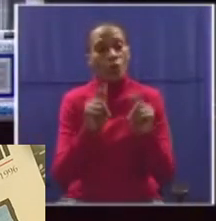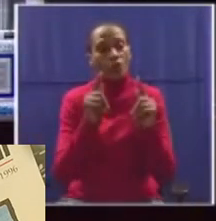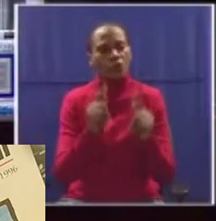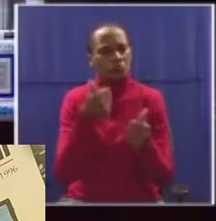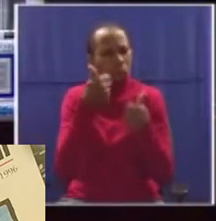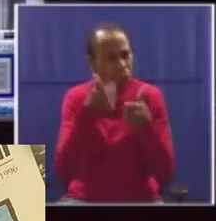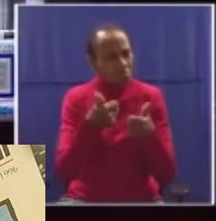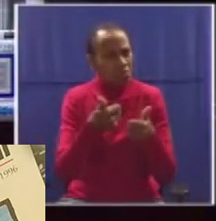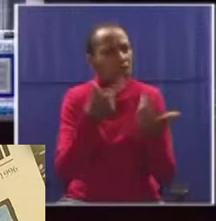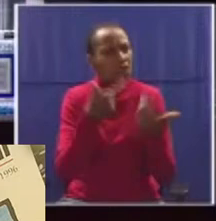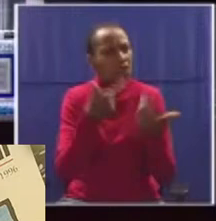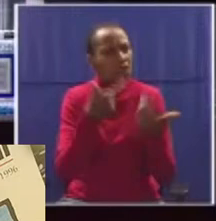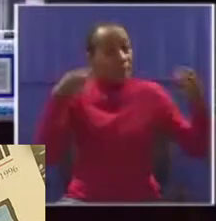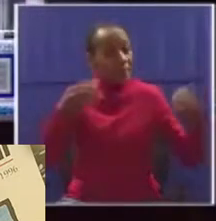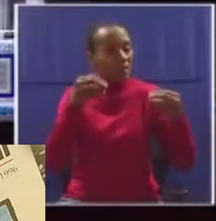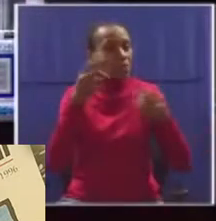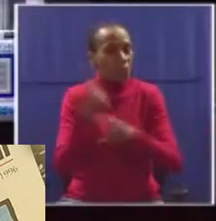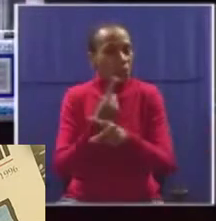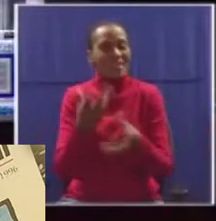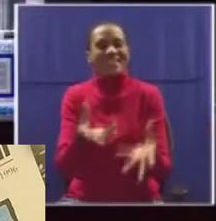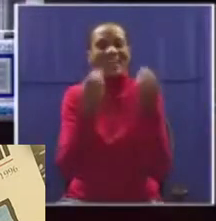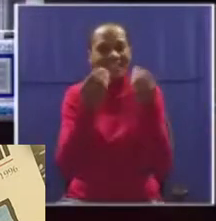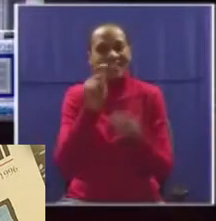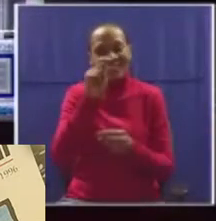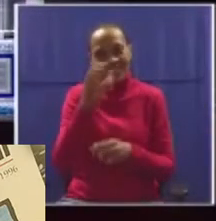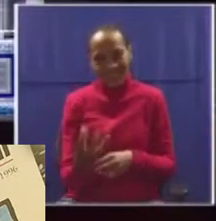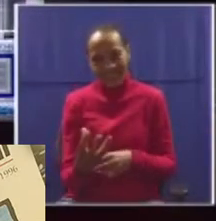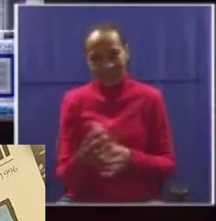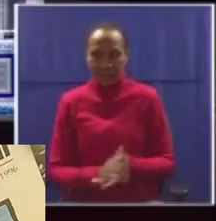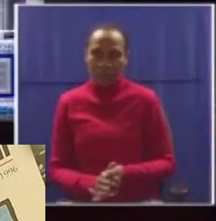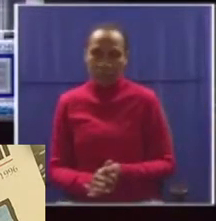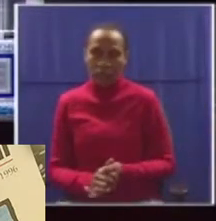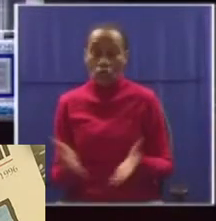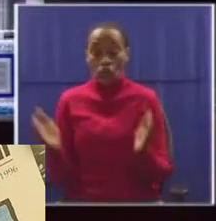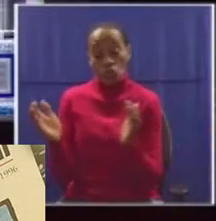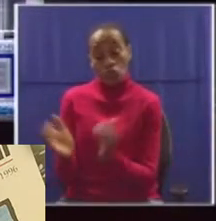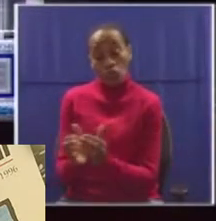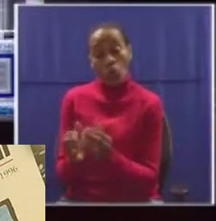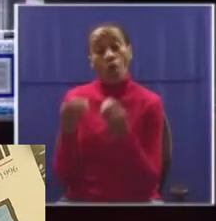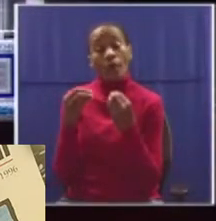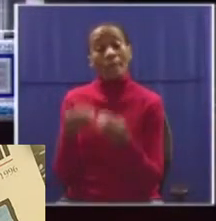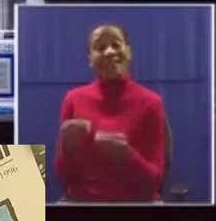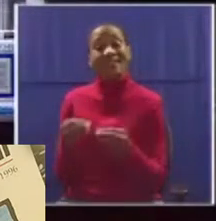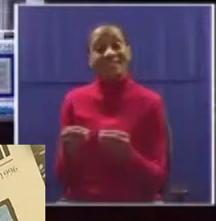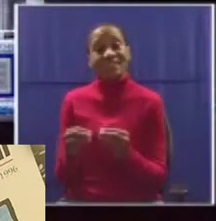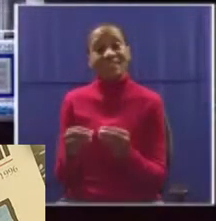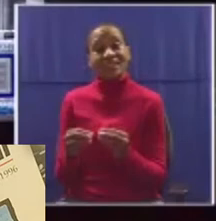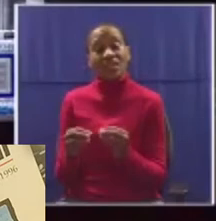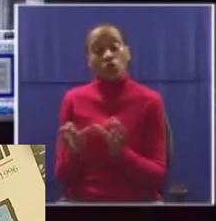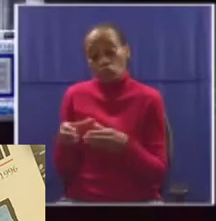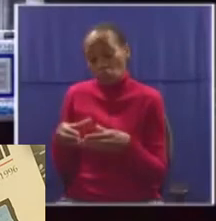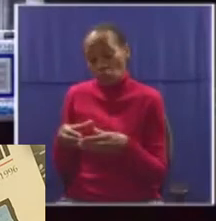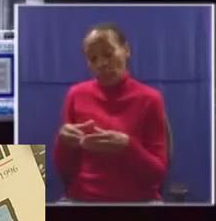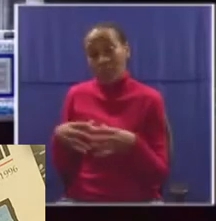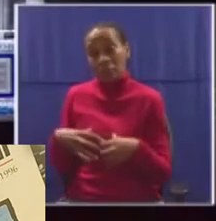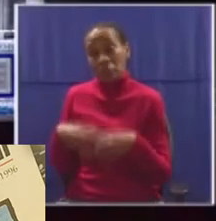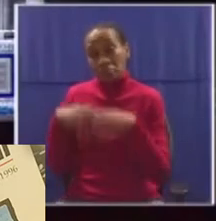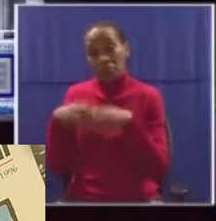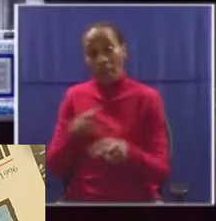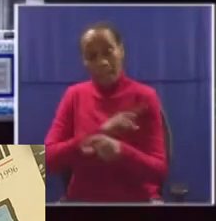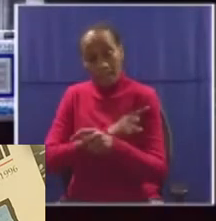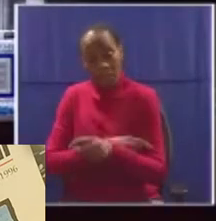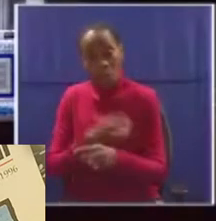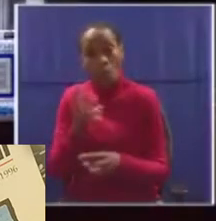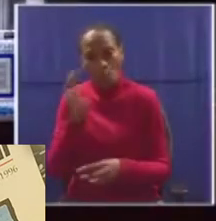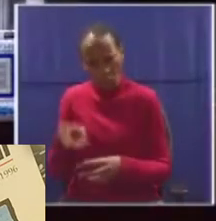being selected for tenders and contracts therefore the creation of a small Enterprise appeals tribunal with powers to